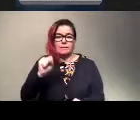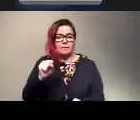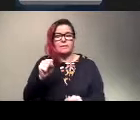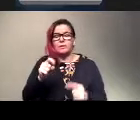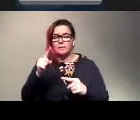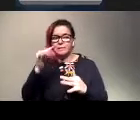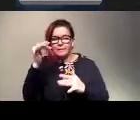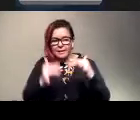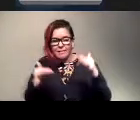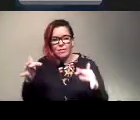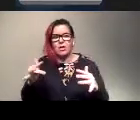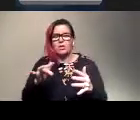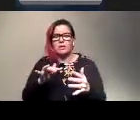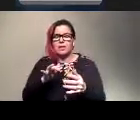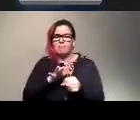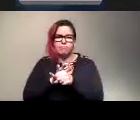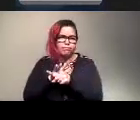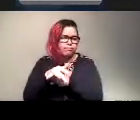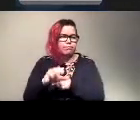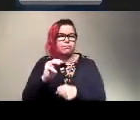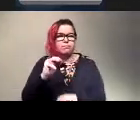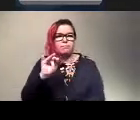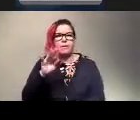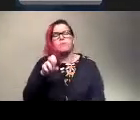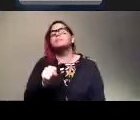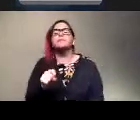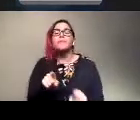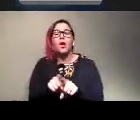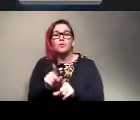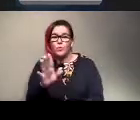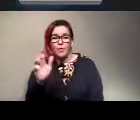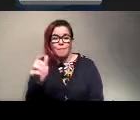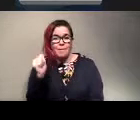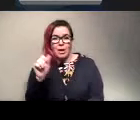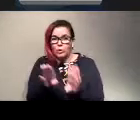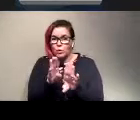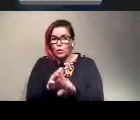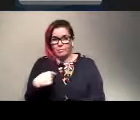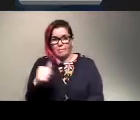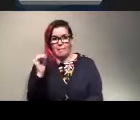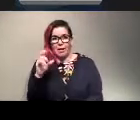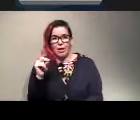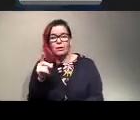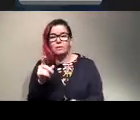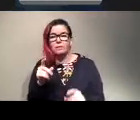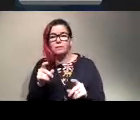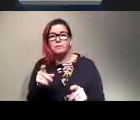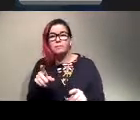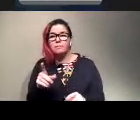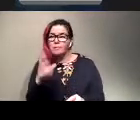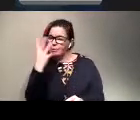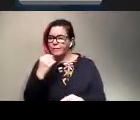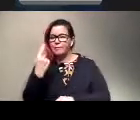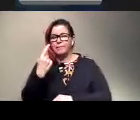abundant source of microbes. It's also something that's right out your back door, right? So I just went out in the backyard. It turns out to be a beautiful day here in